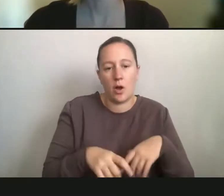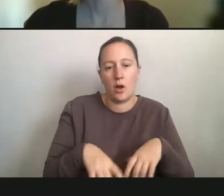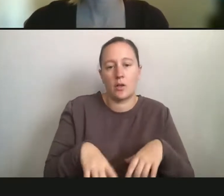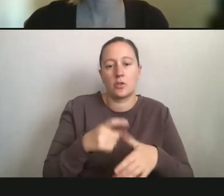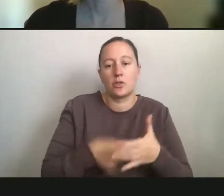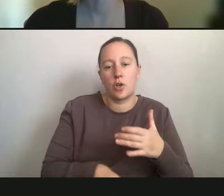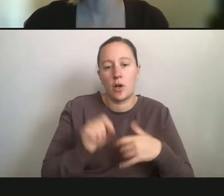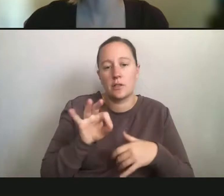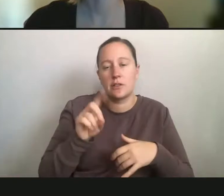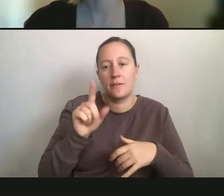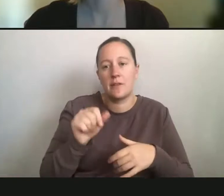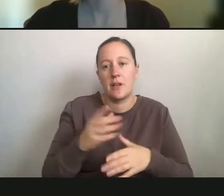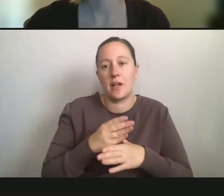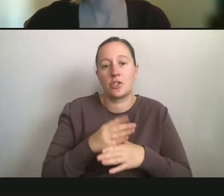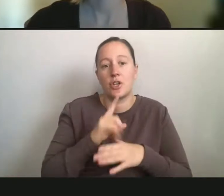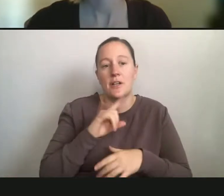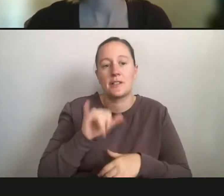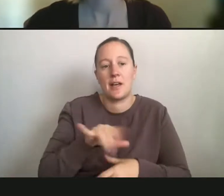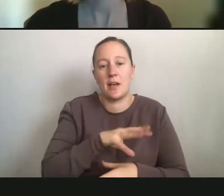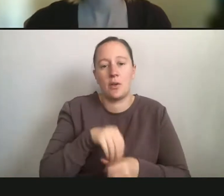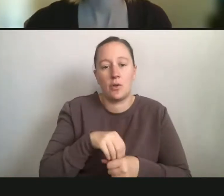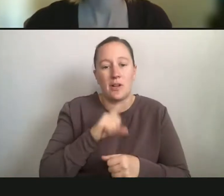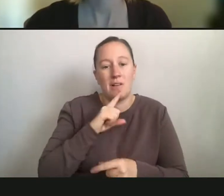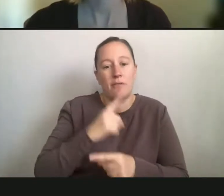included in our regular direct costs?